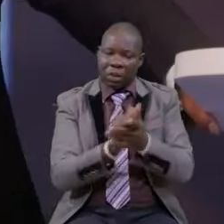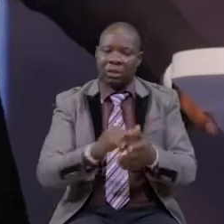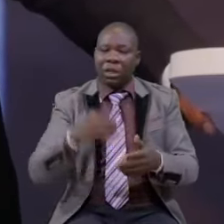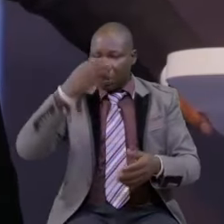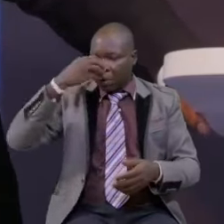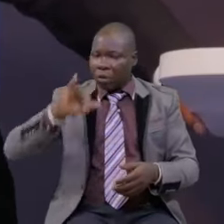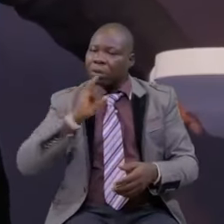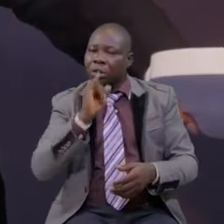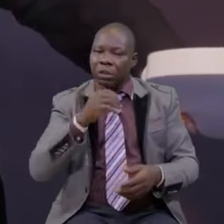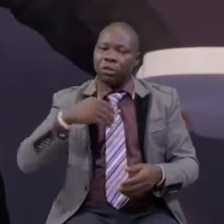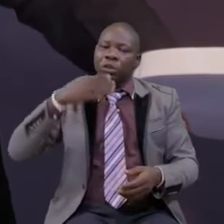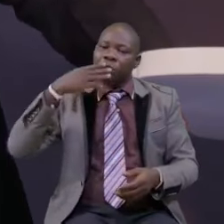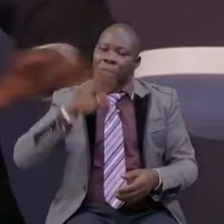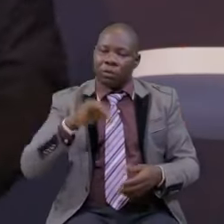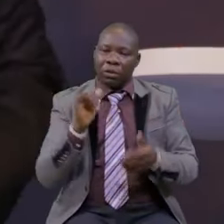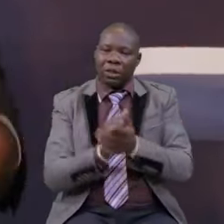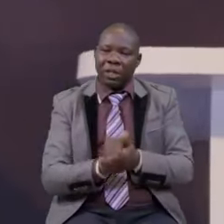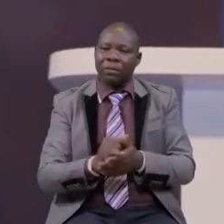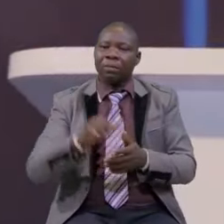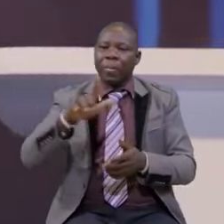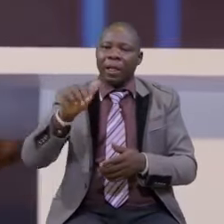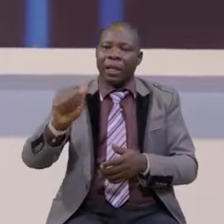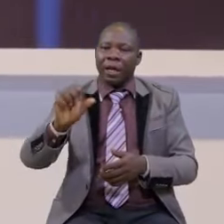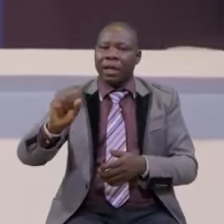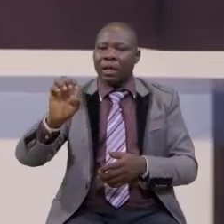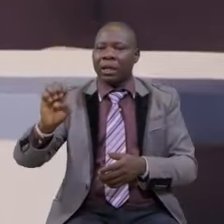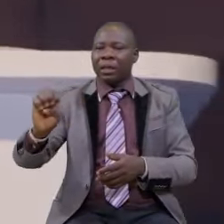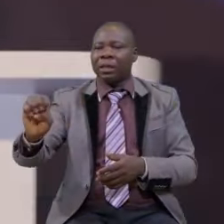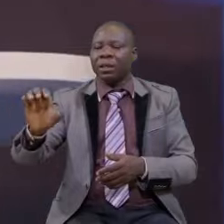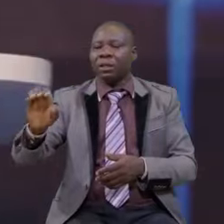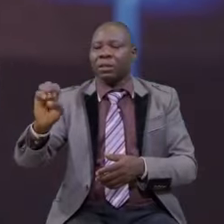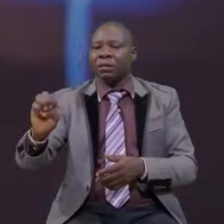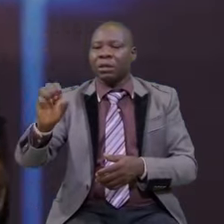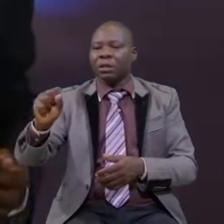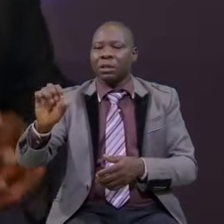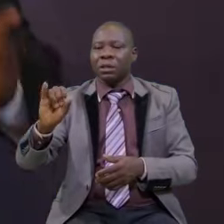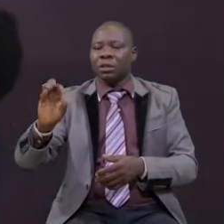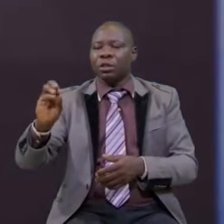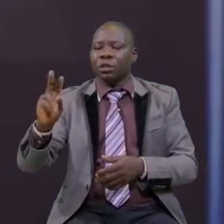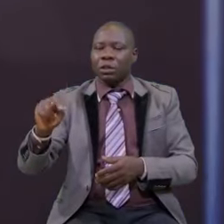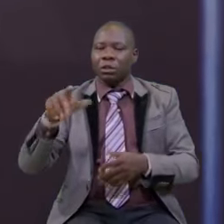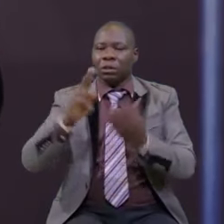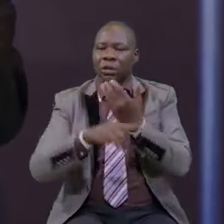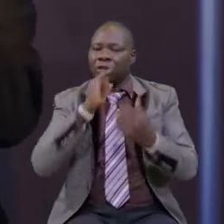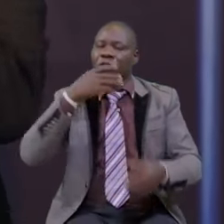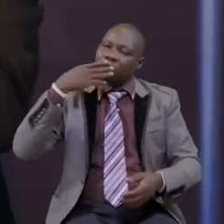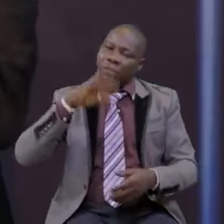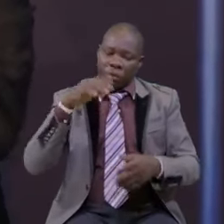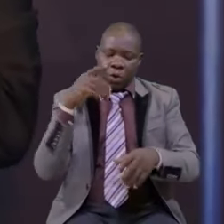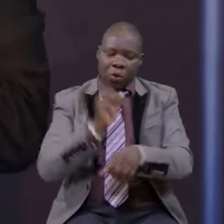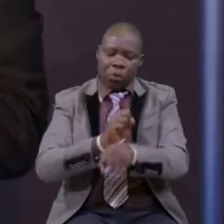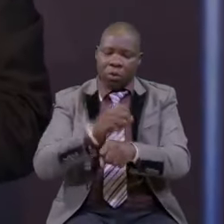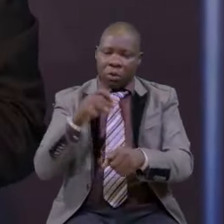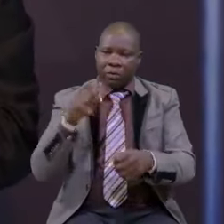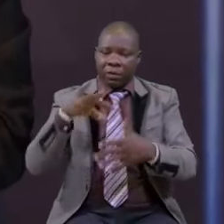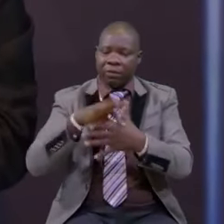that licentiousness is evil, that the works of the flesh, that they are evil. And it says,